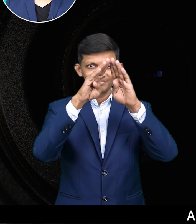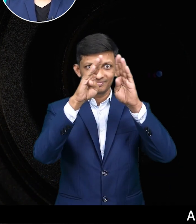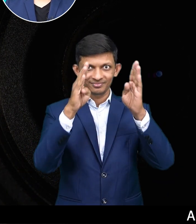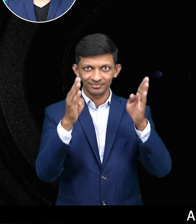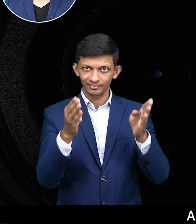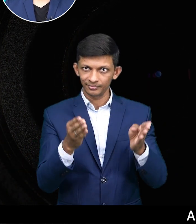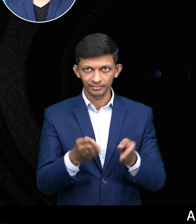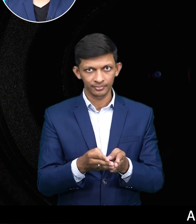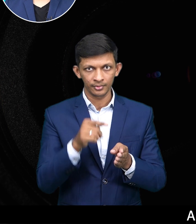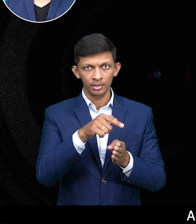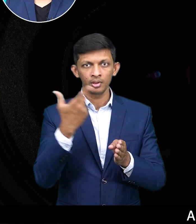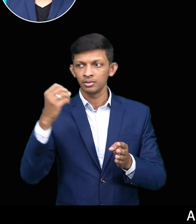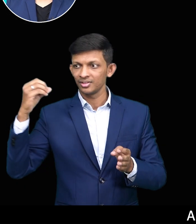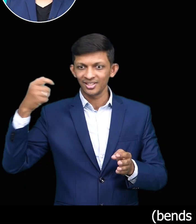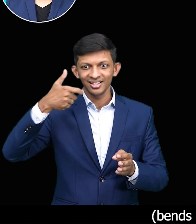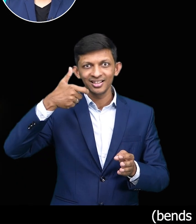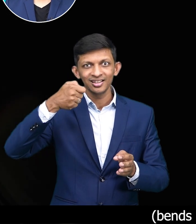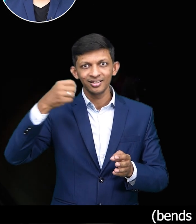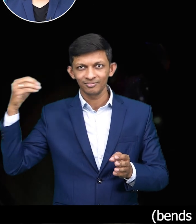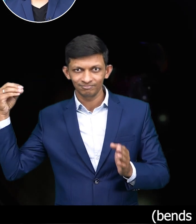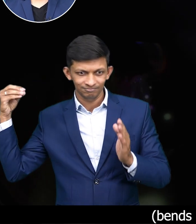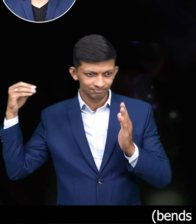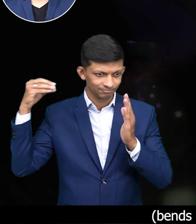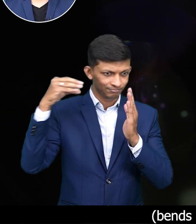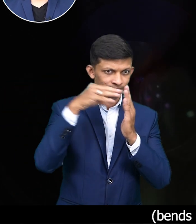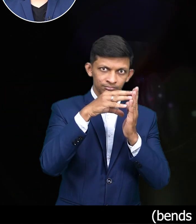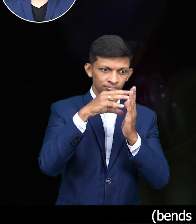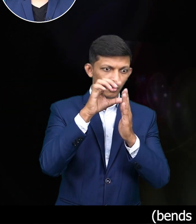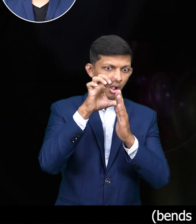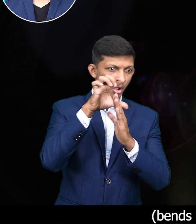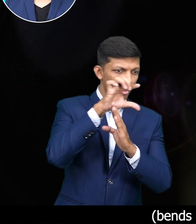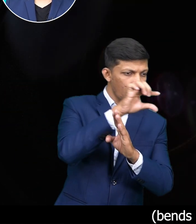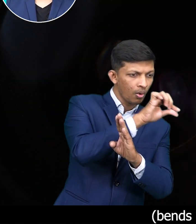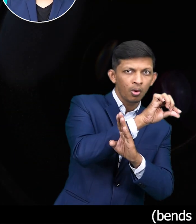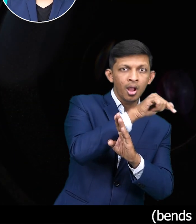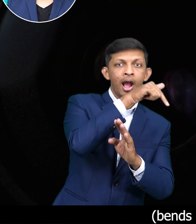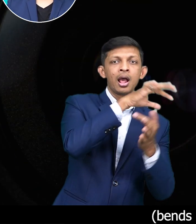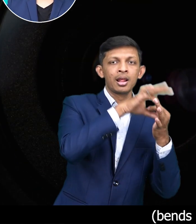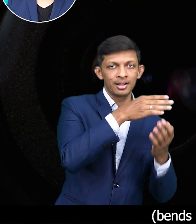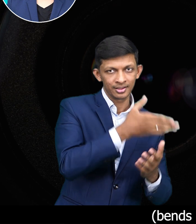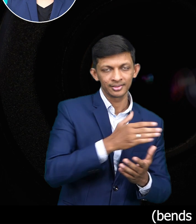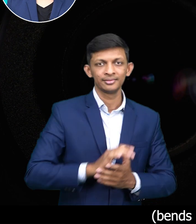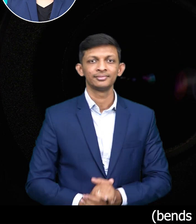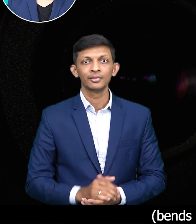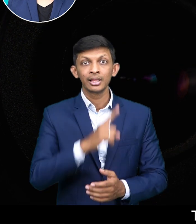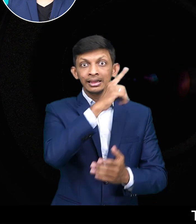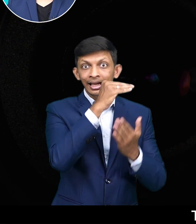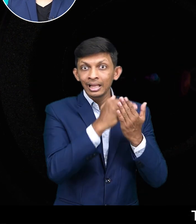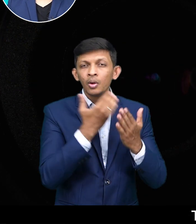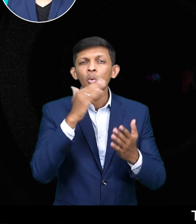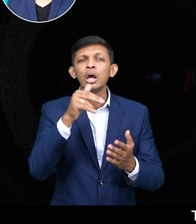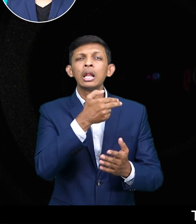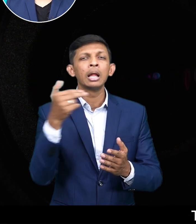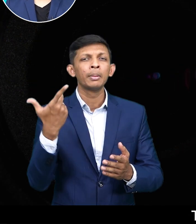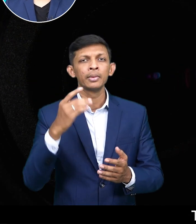A convex lens bends inward, the light falling on it.